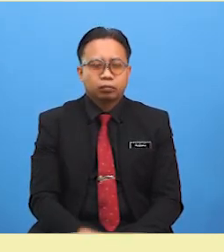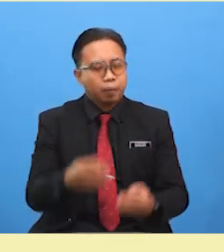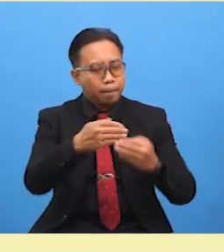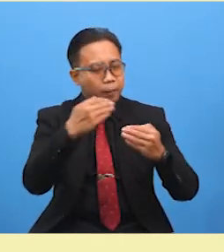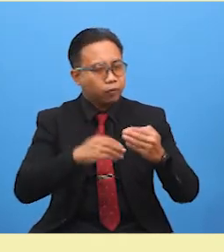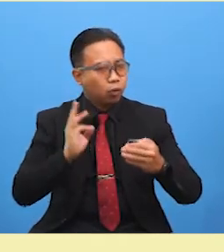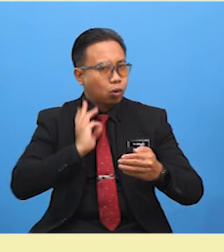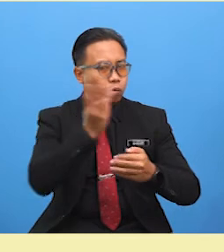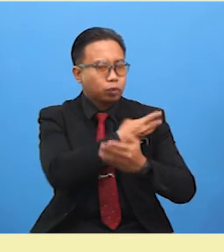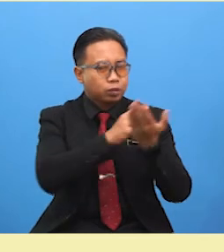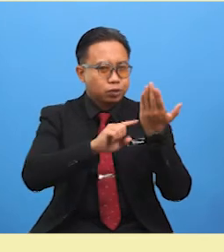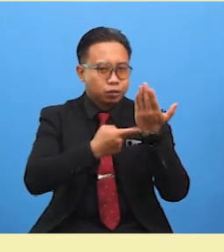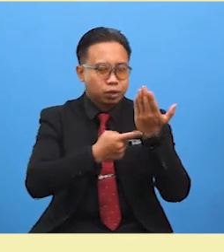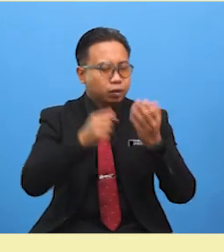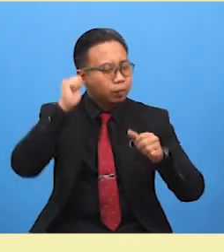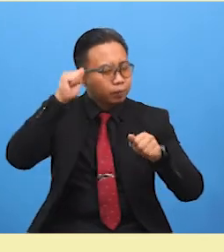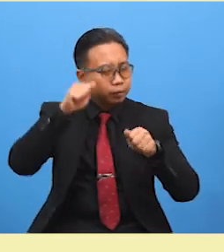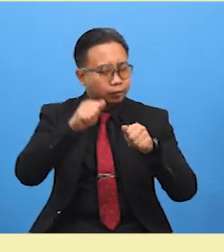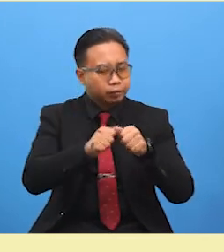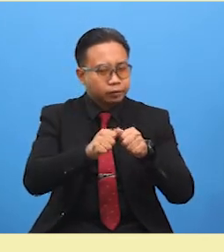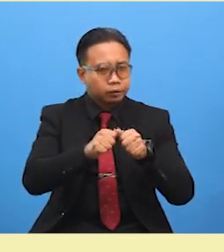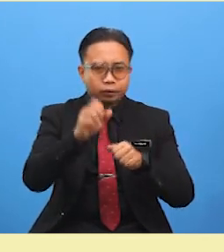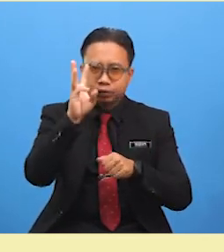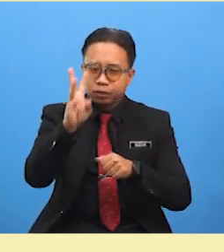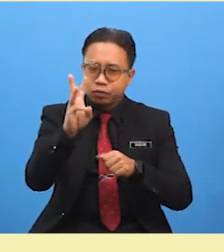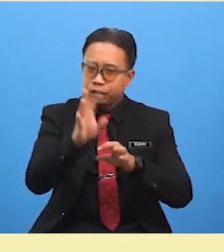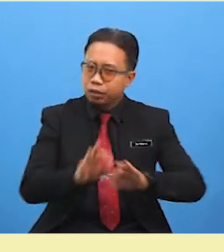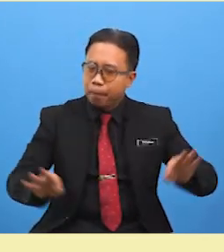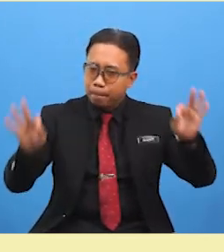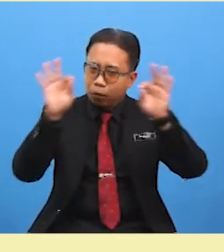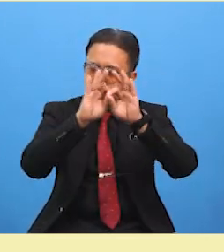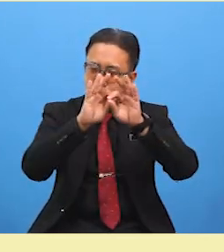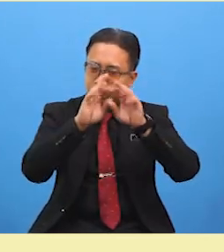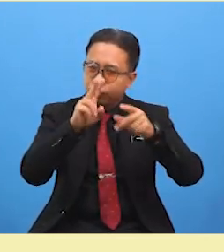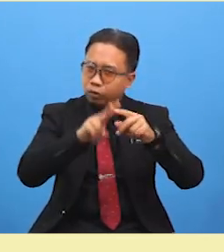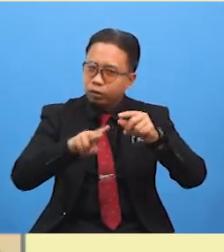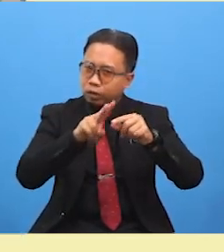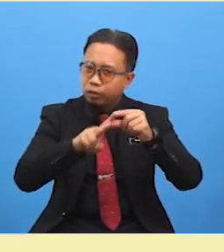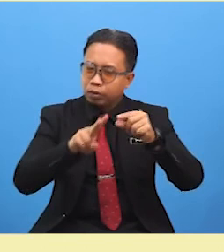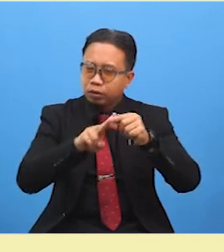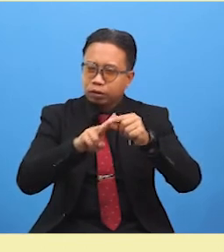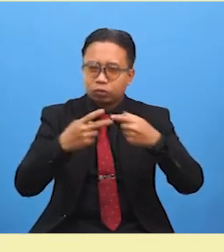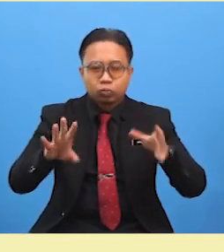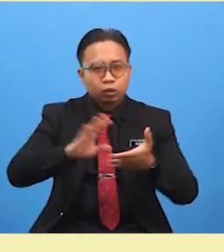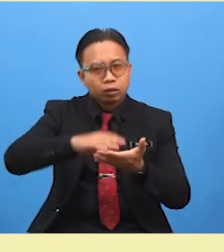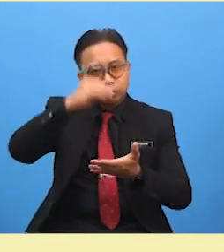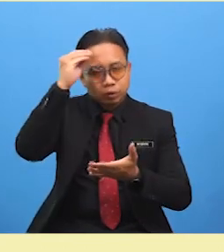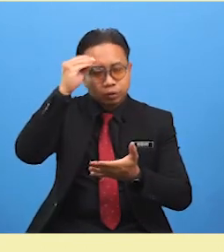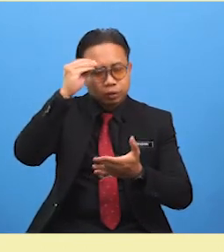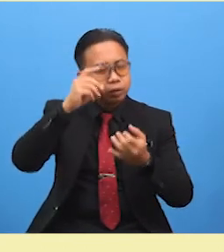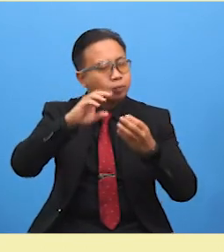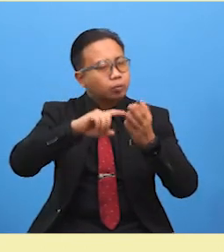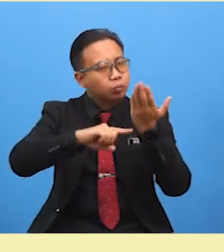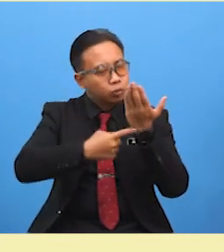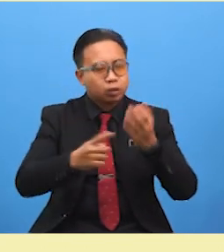But before we begin, still remember the 6 important vocabularies and words that we learned in the